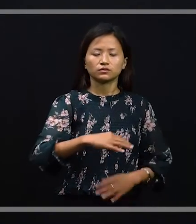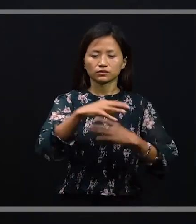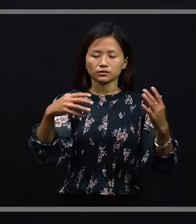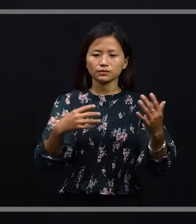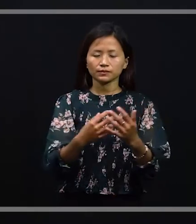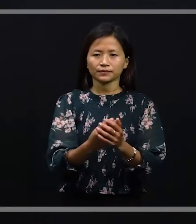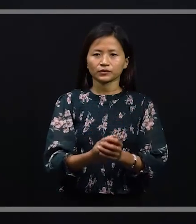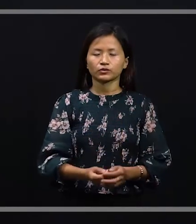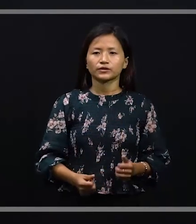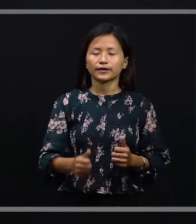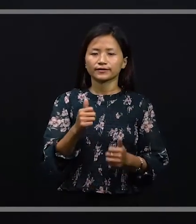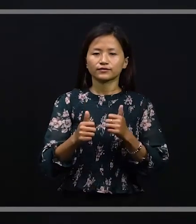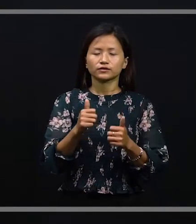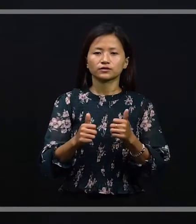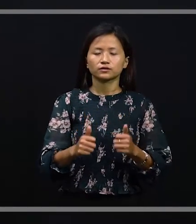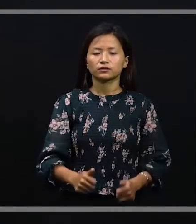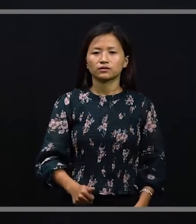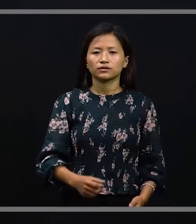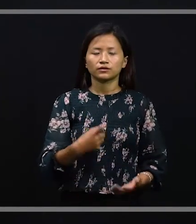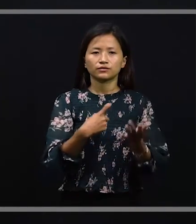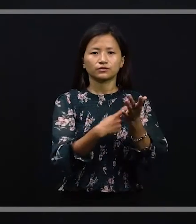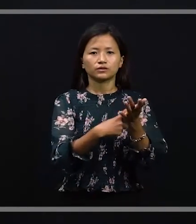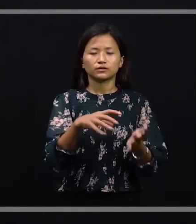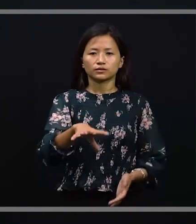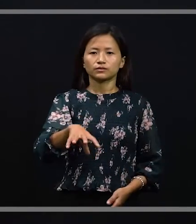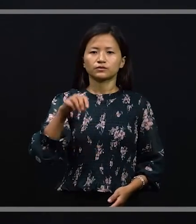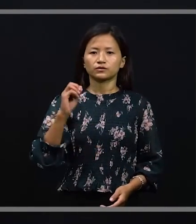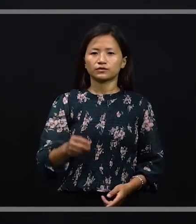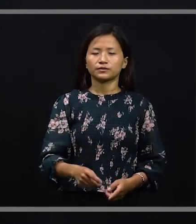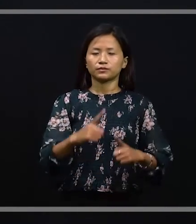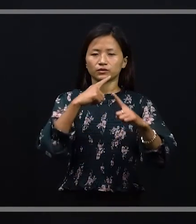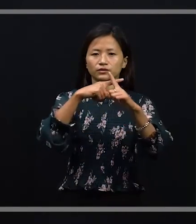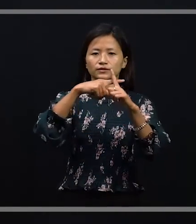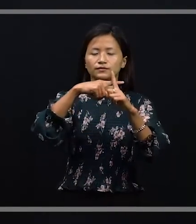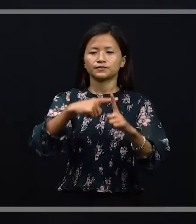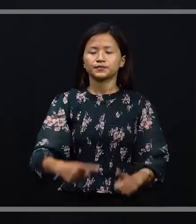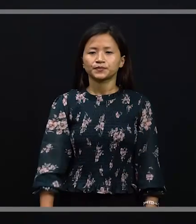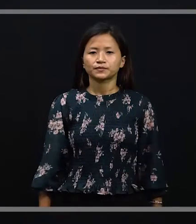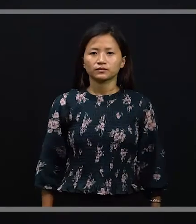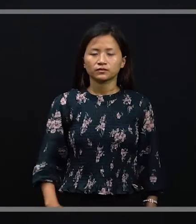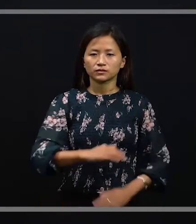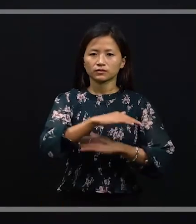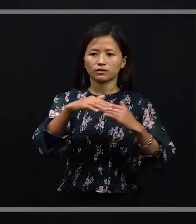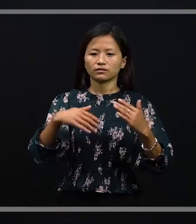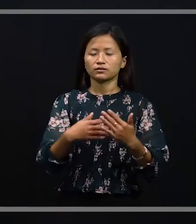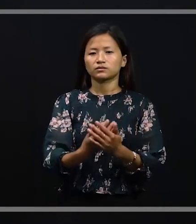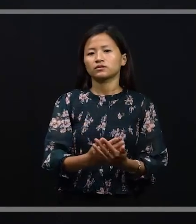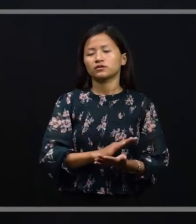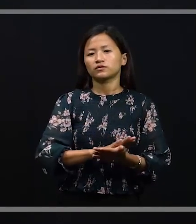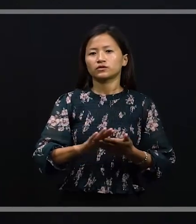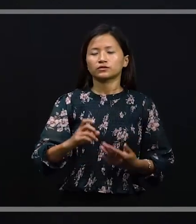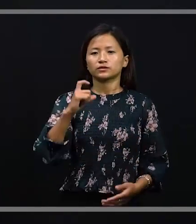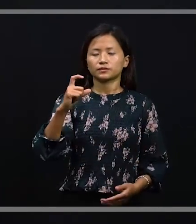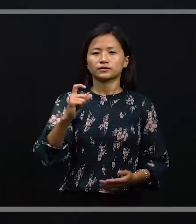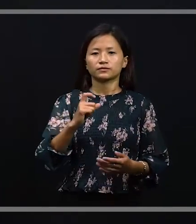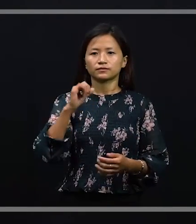Dalit political parties and separate untouchable political parties who started involving in the political matters, and